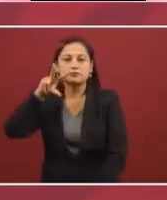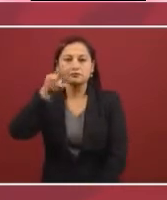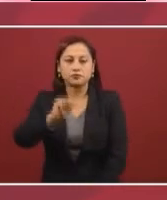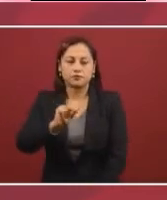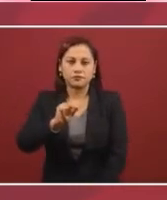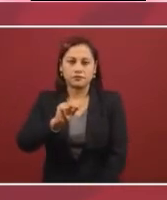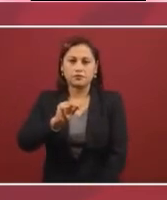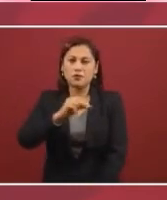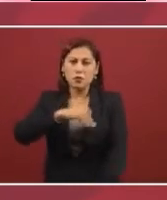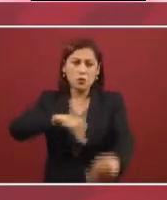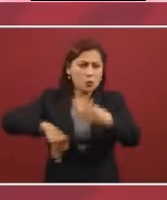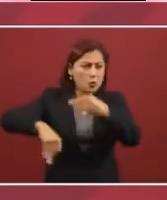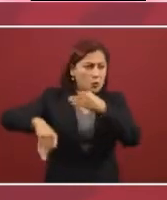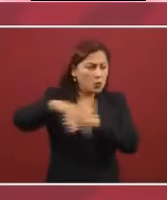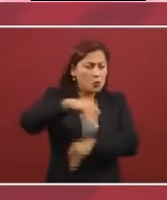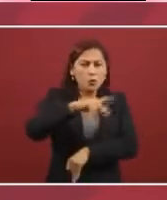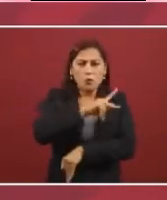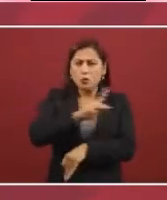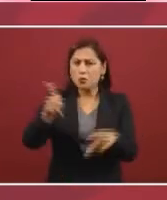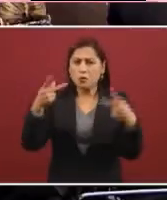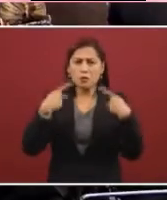we are all migrants.